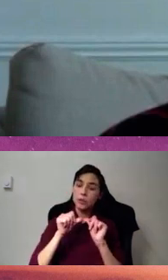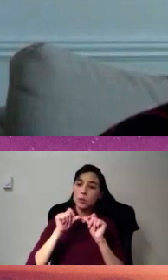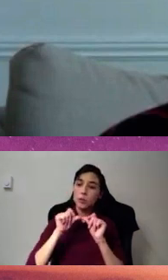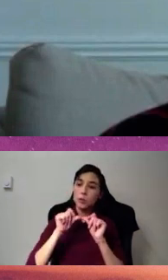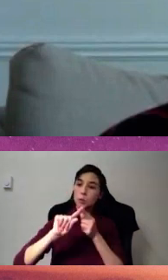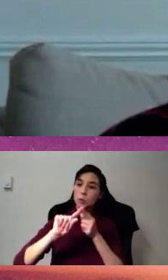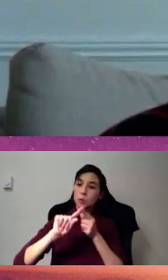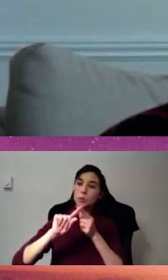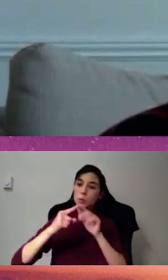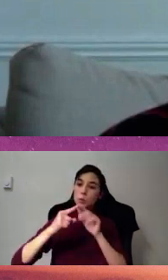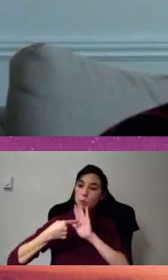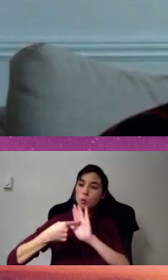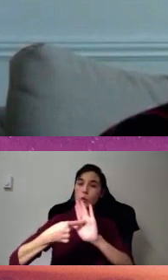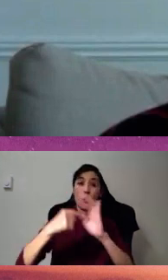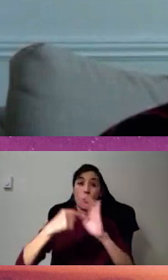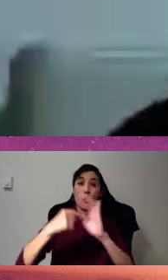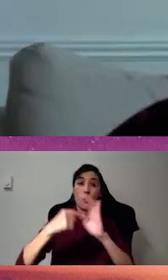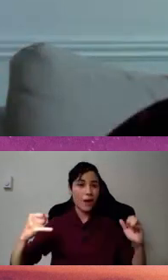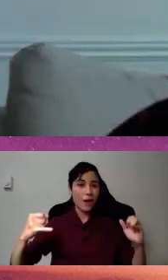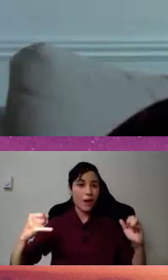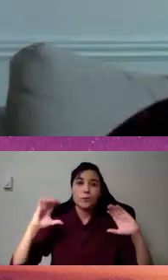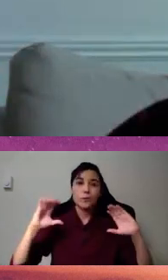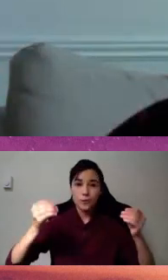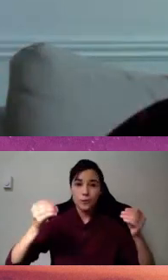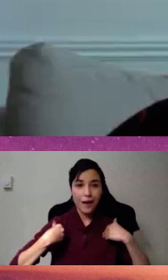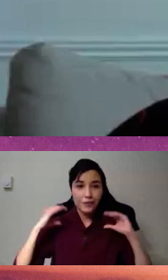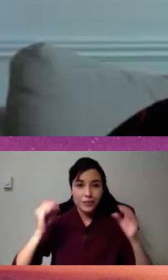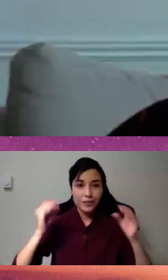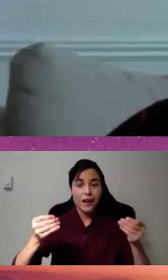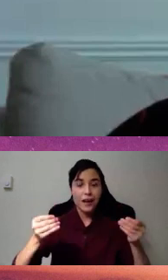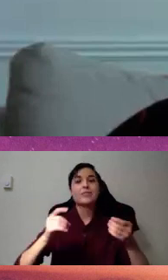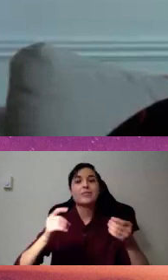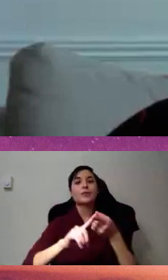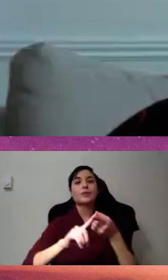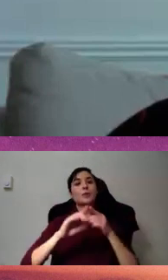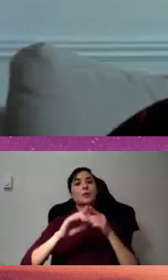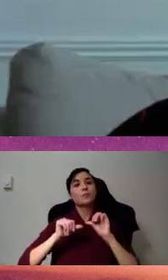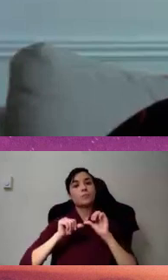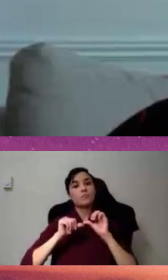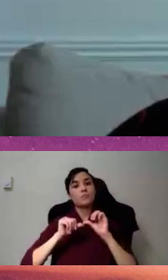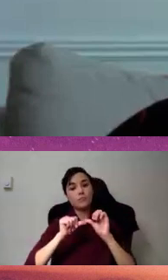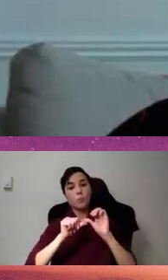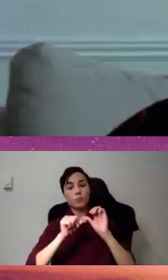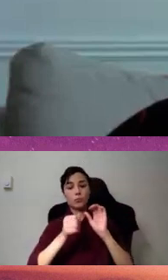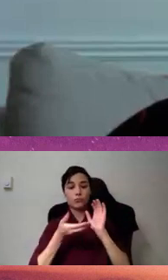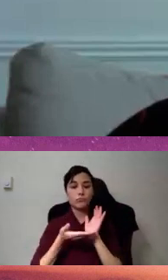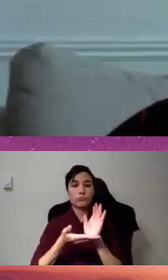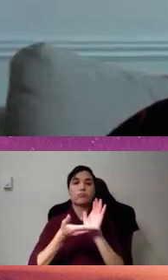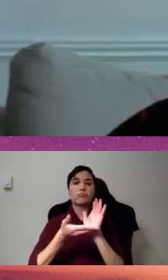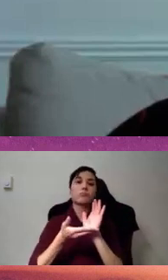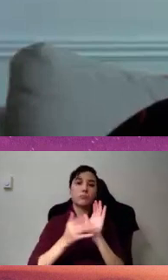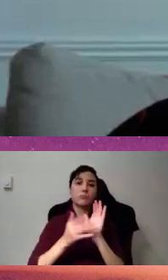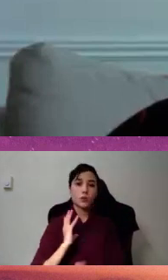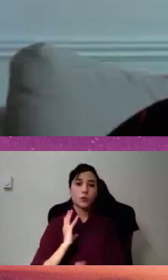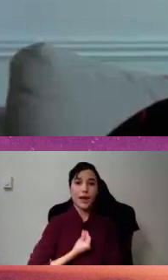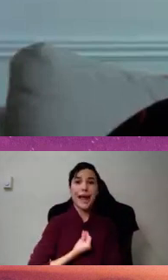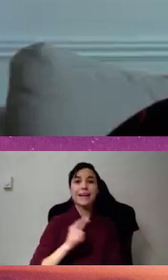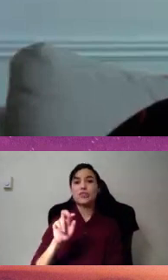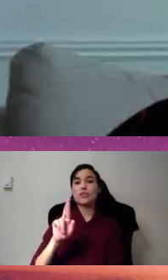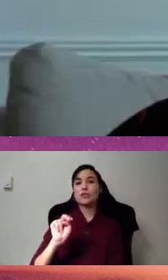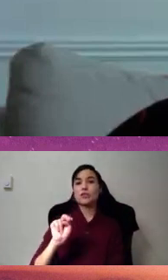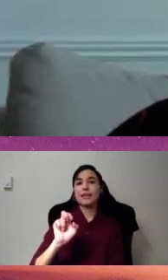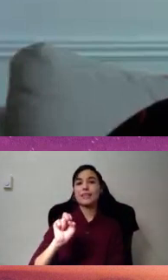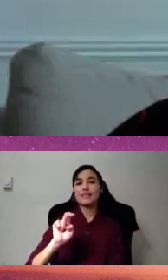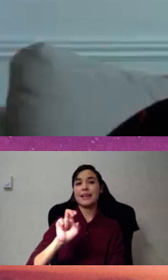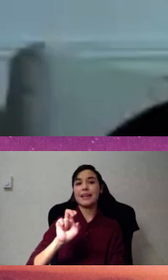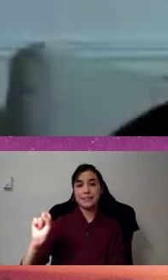like. And it's quite beautiful to see our identities in that spotlight as of late, their